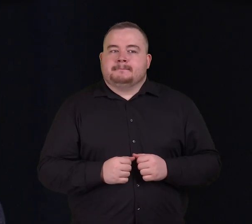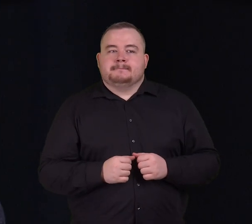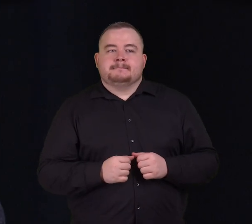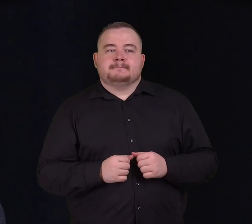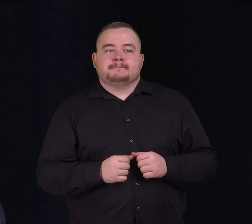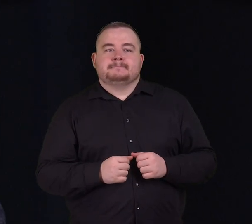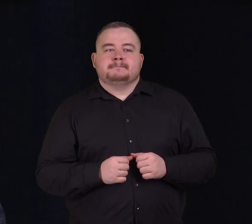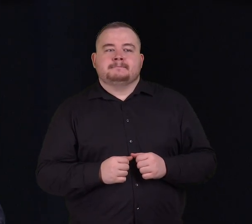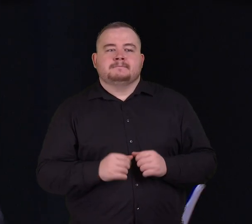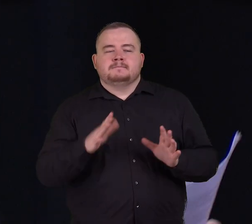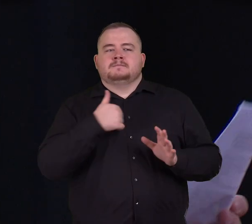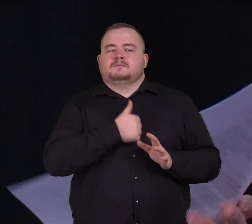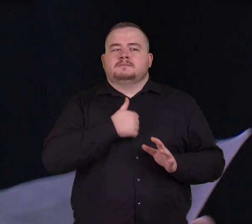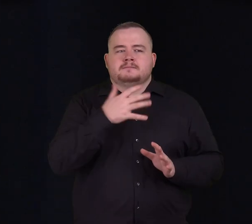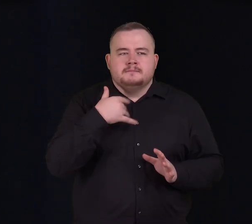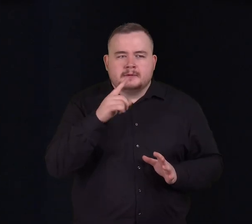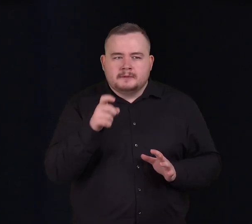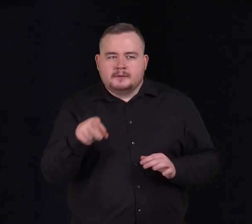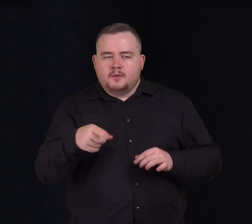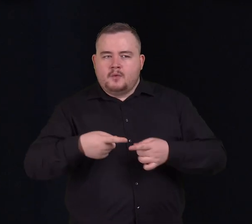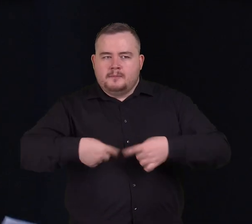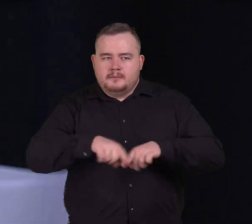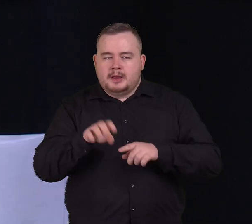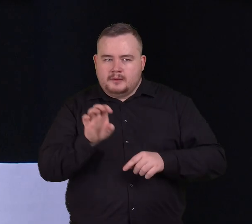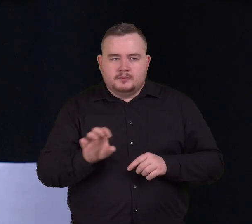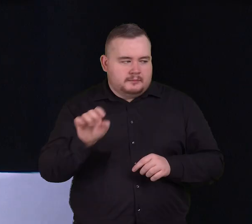part of the discussion. And you are